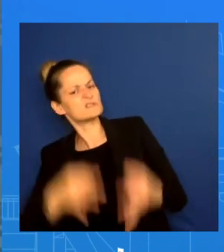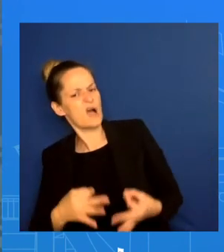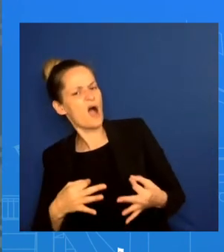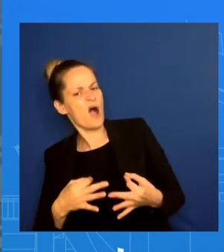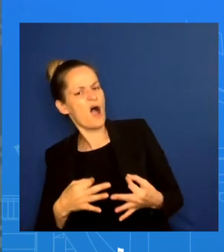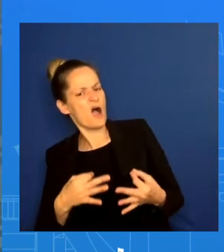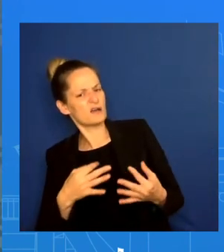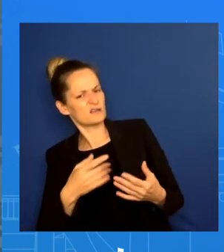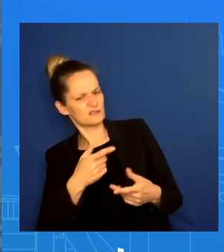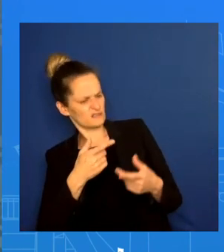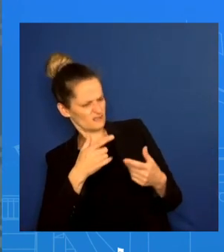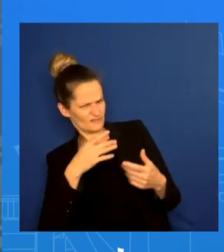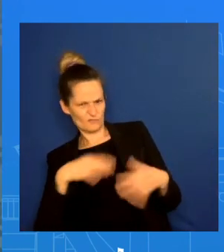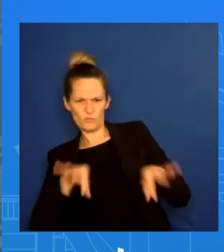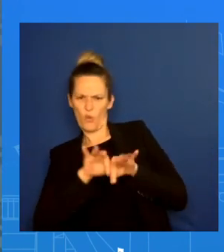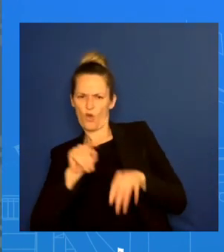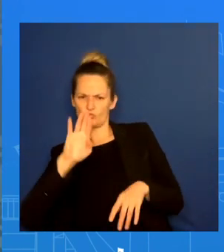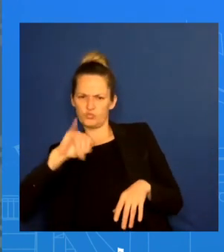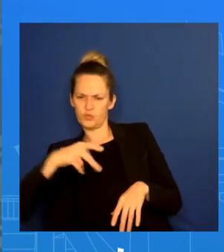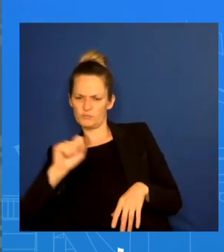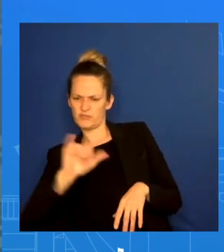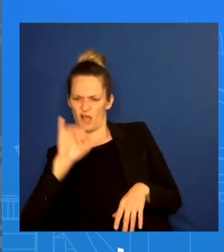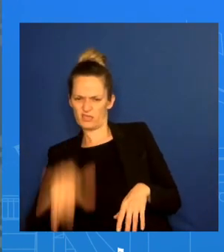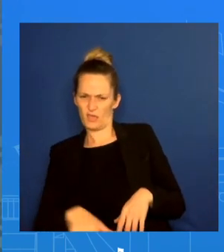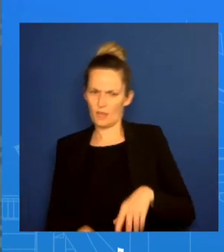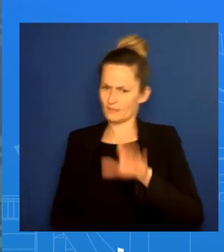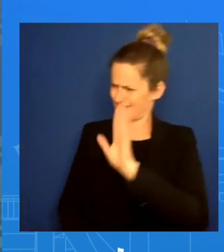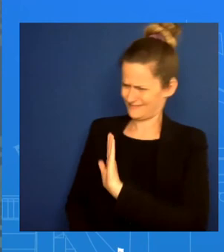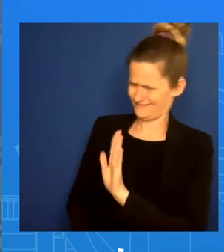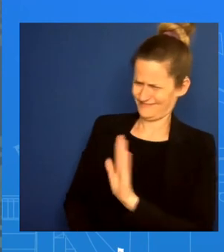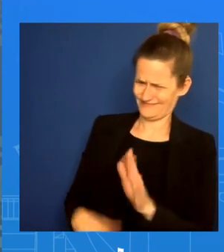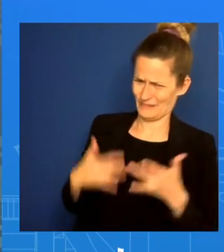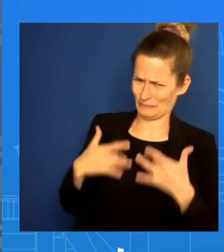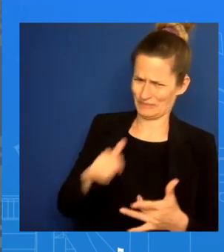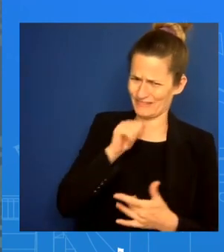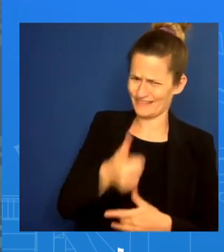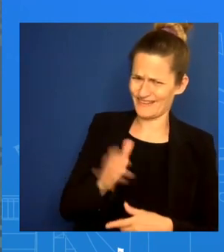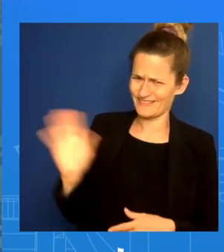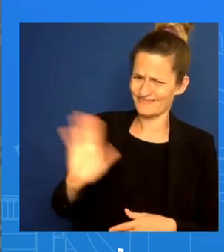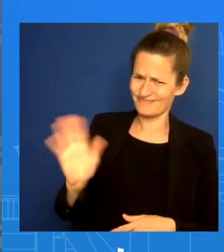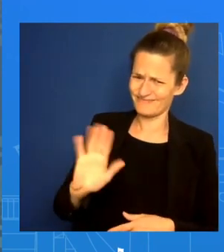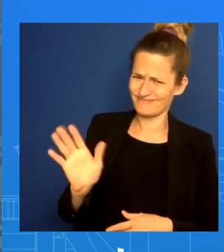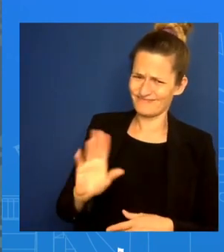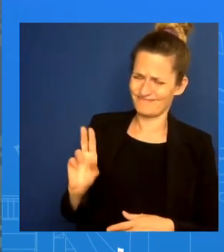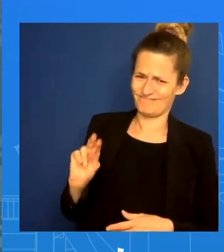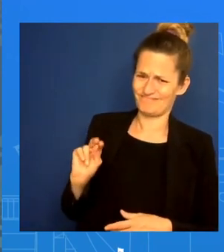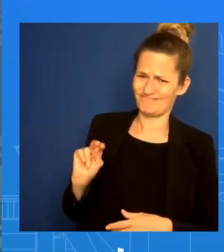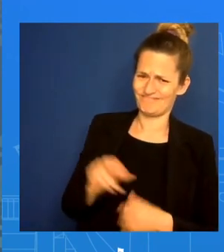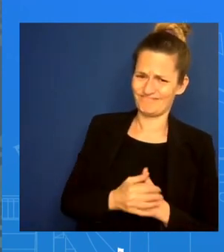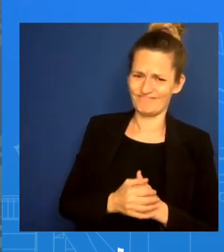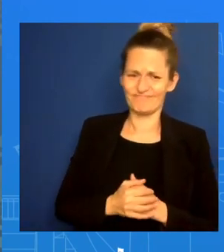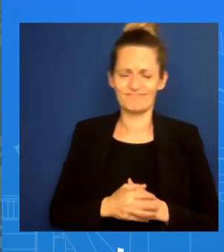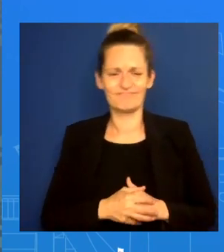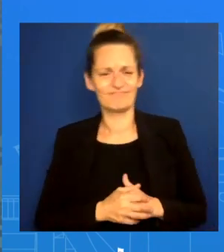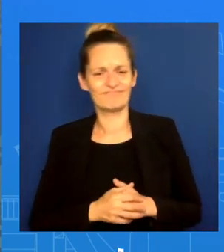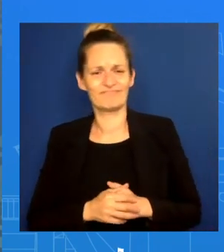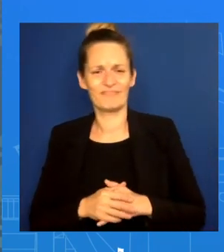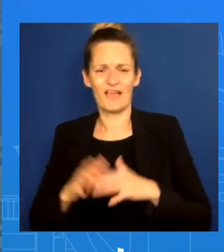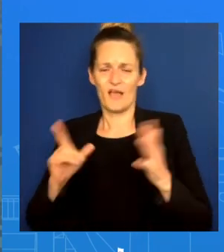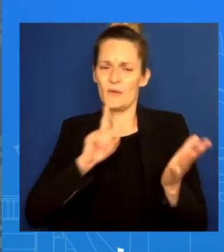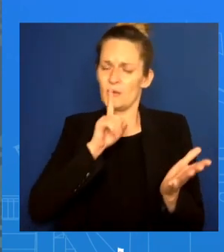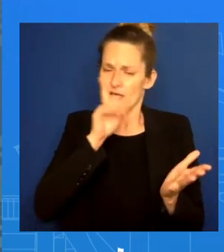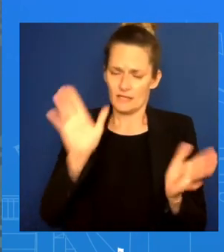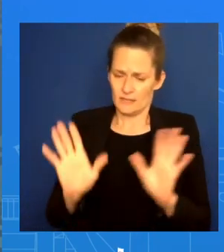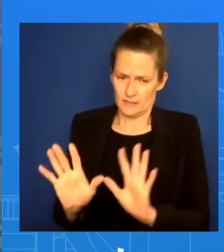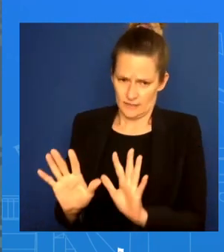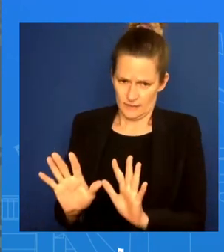mean, wherever the Speaker goes and whenever she goes overseas, I mean, this is exactly the way it